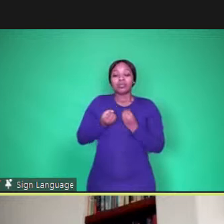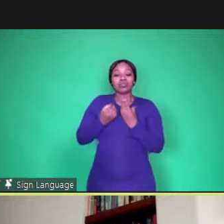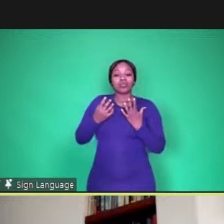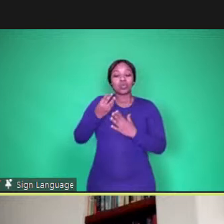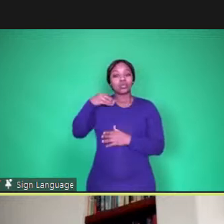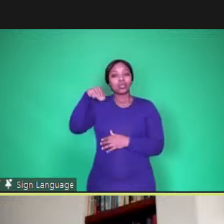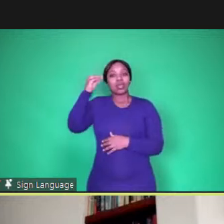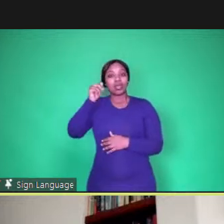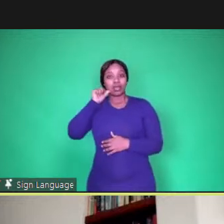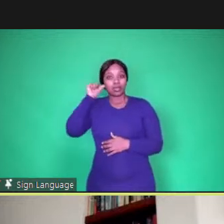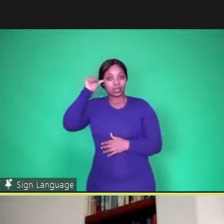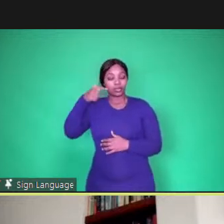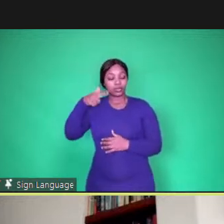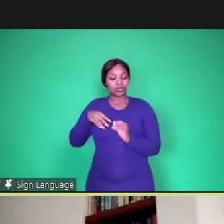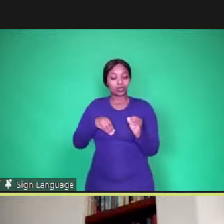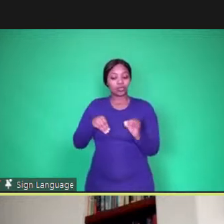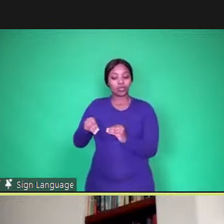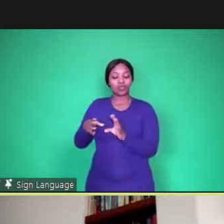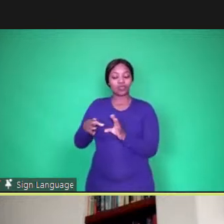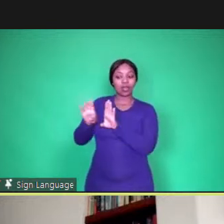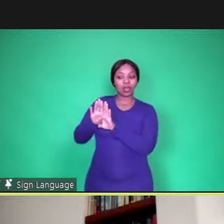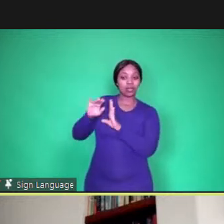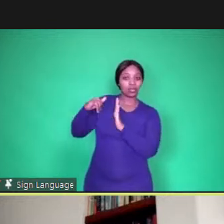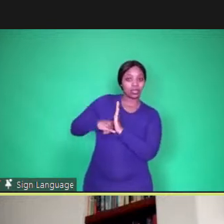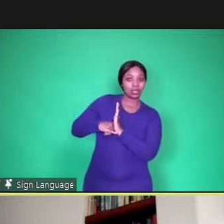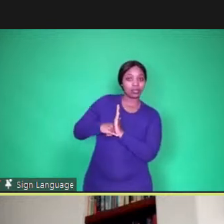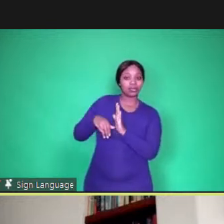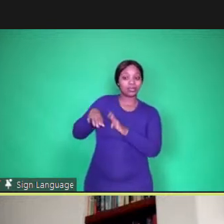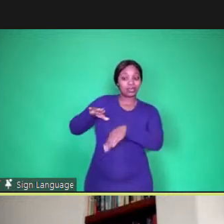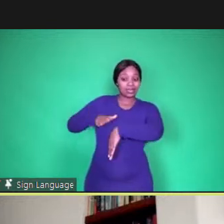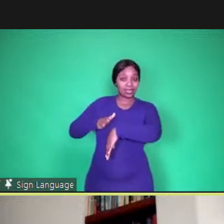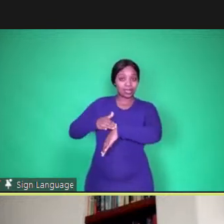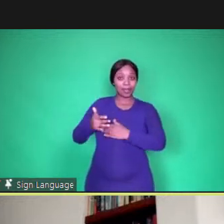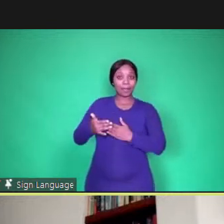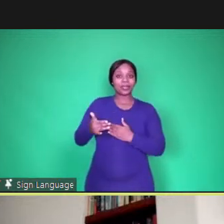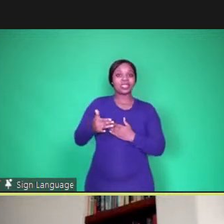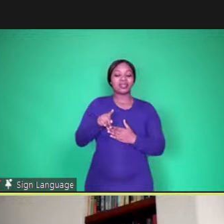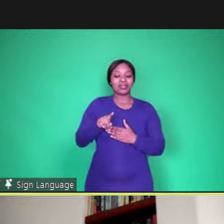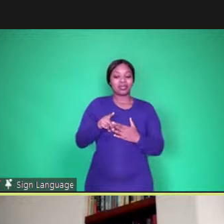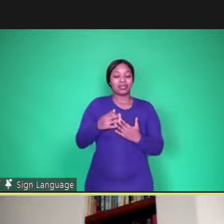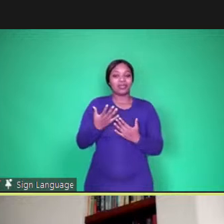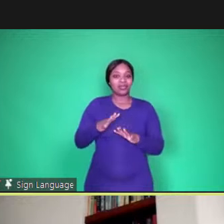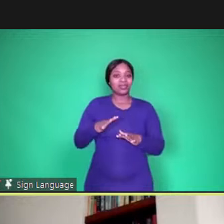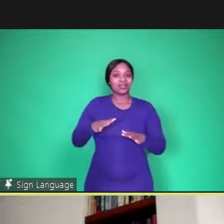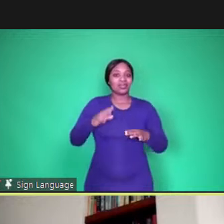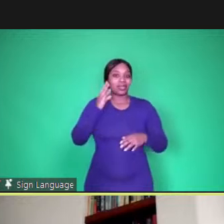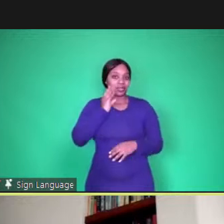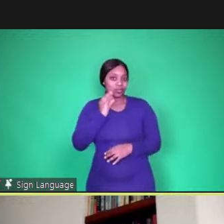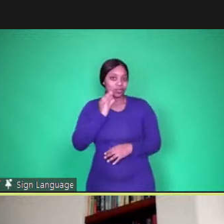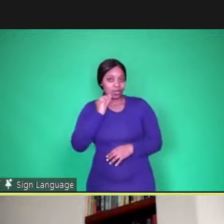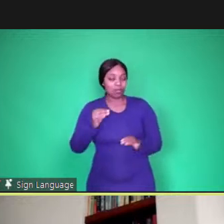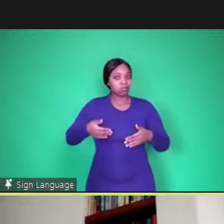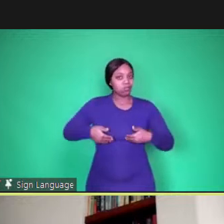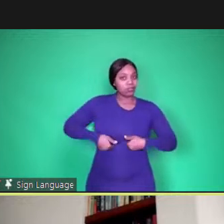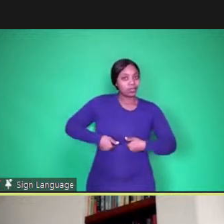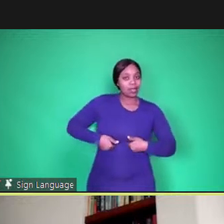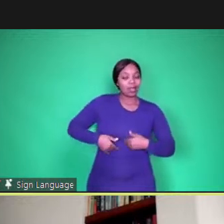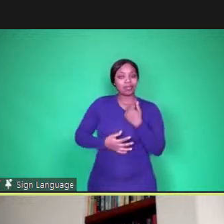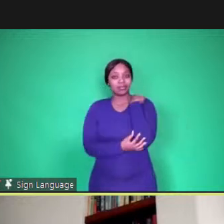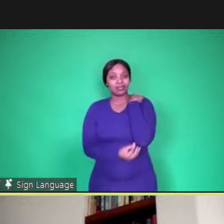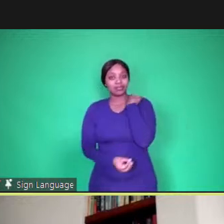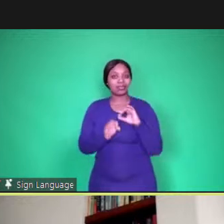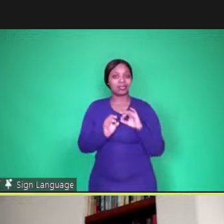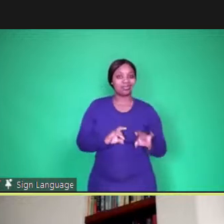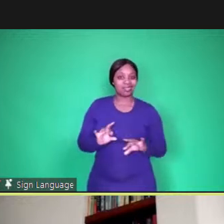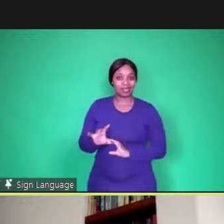lockdown periods were significantly more likely to report having experienced hunger in the previous month. But this result is